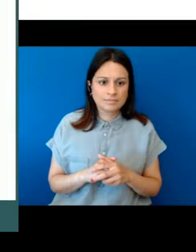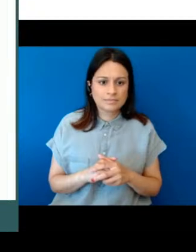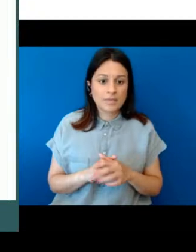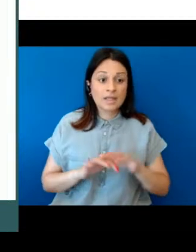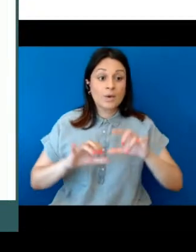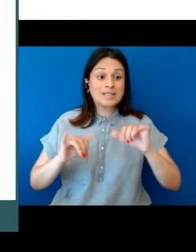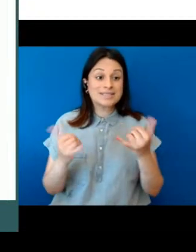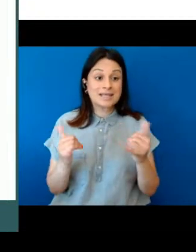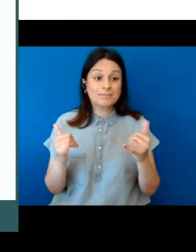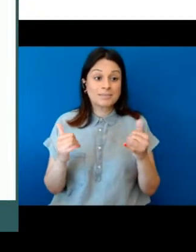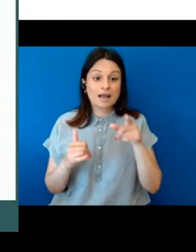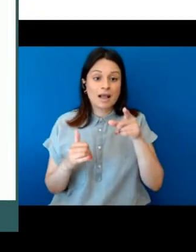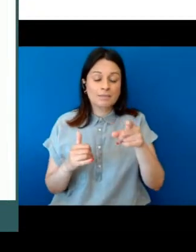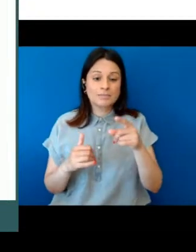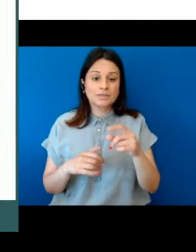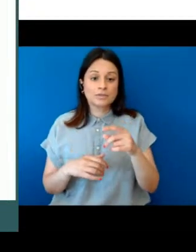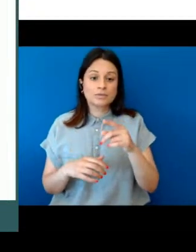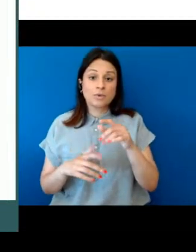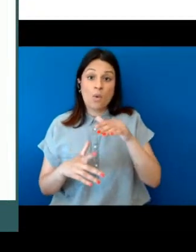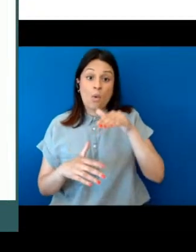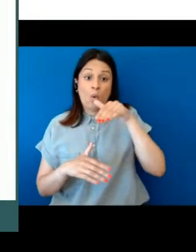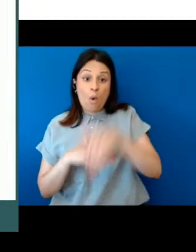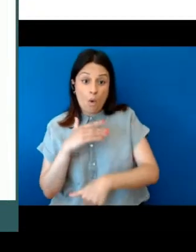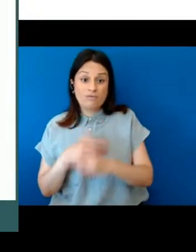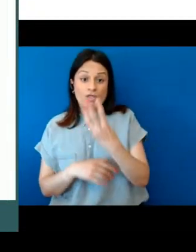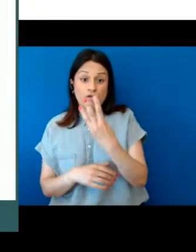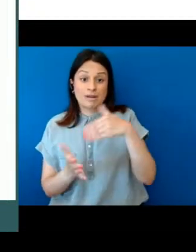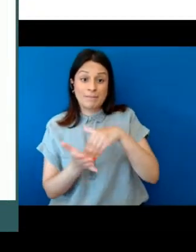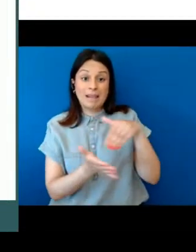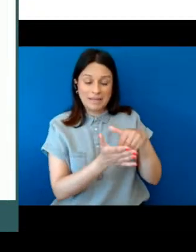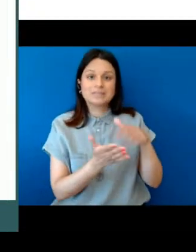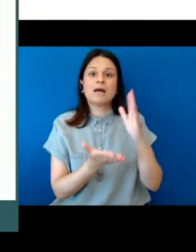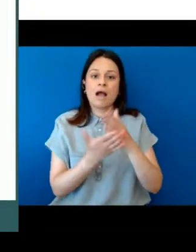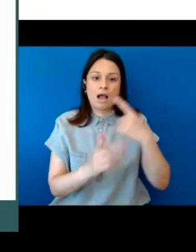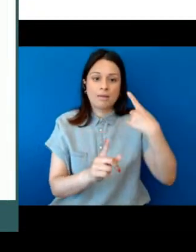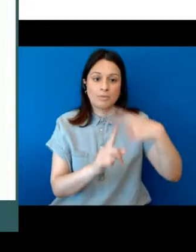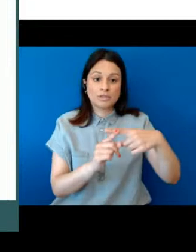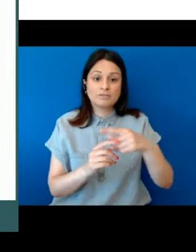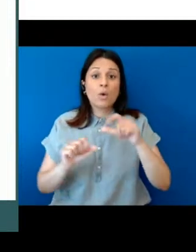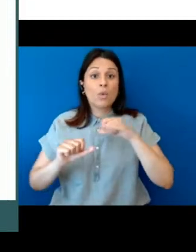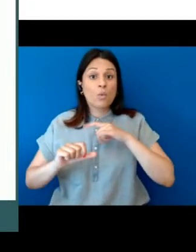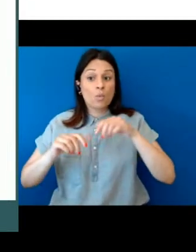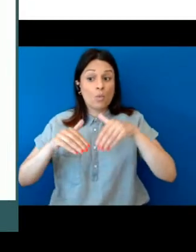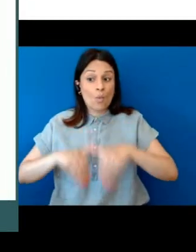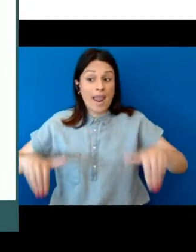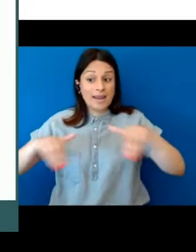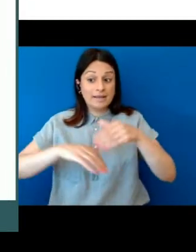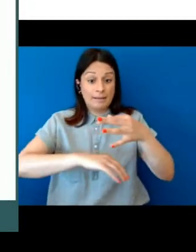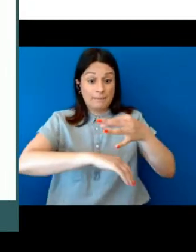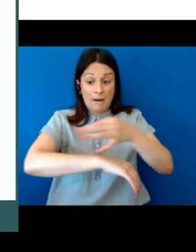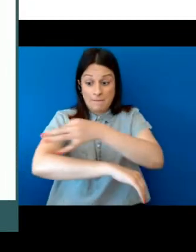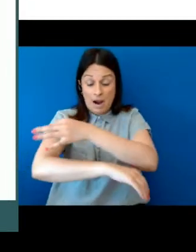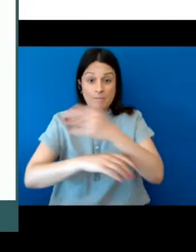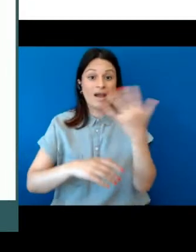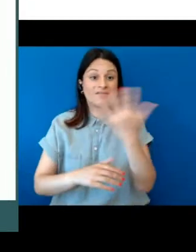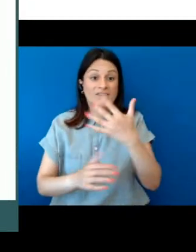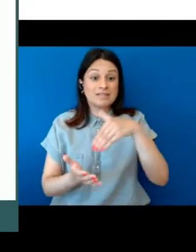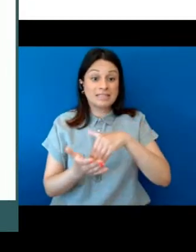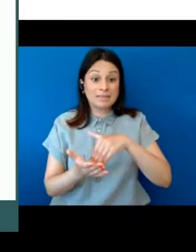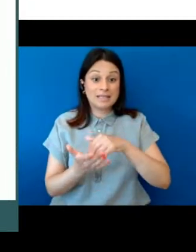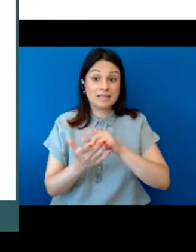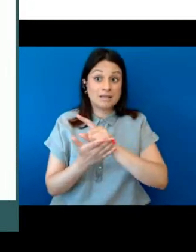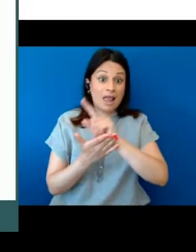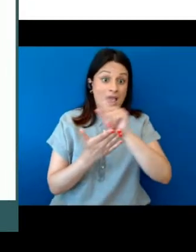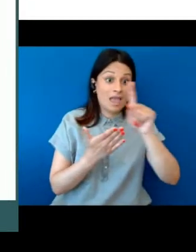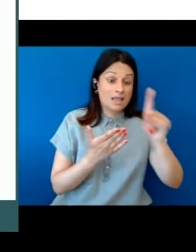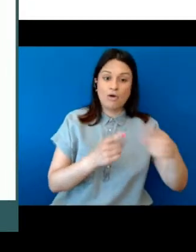positive. And you read the results about 15 minutes later. And the advantage of the test is that it's rapid. You get the result